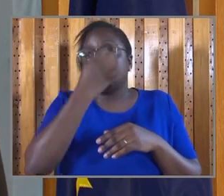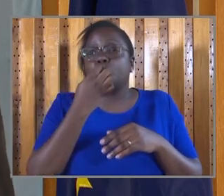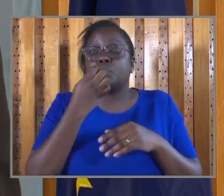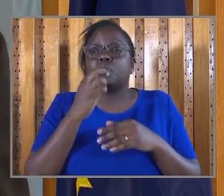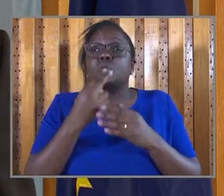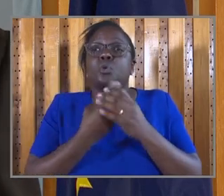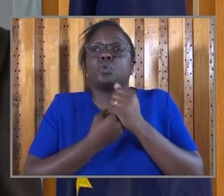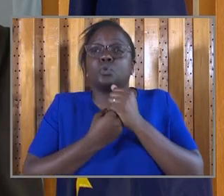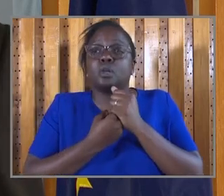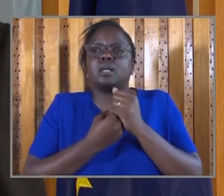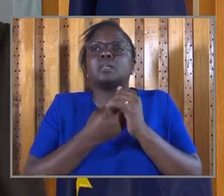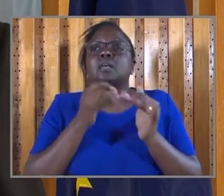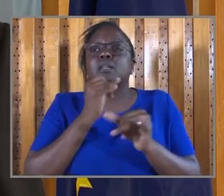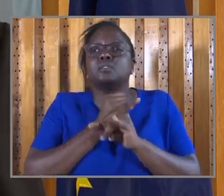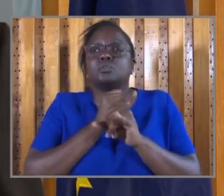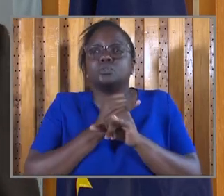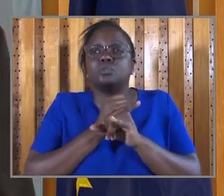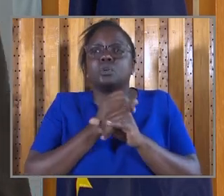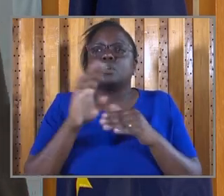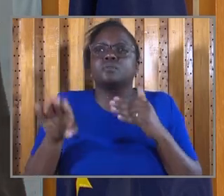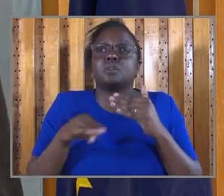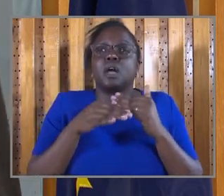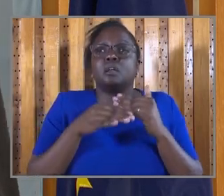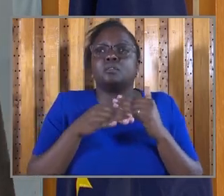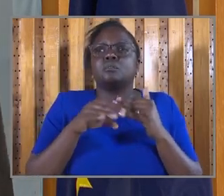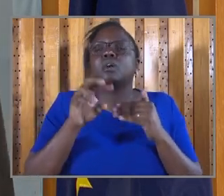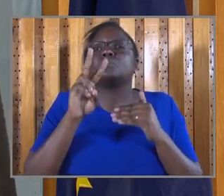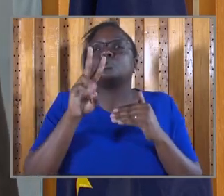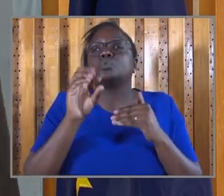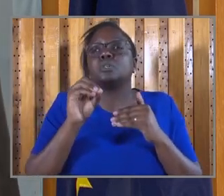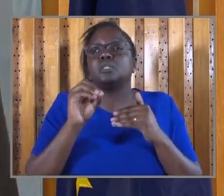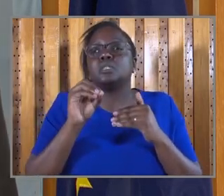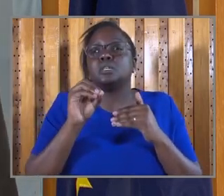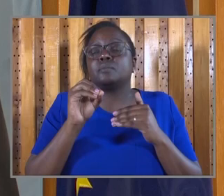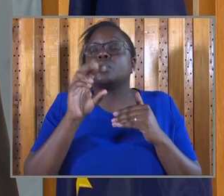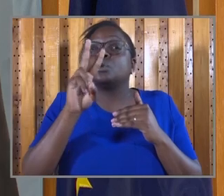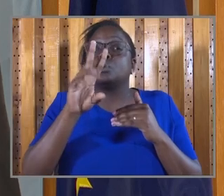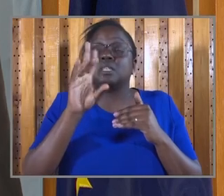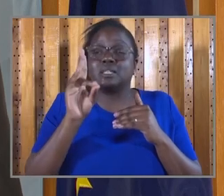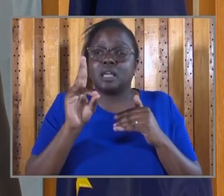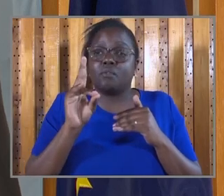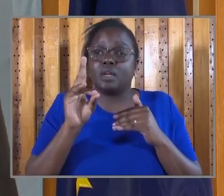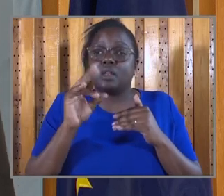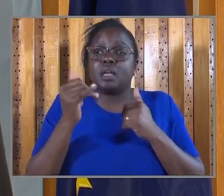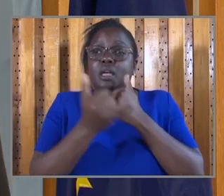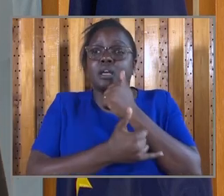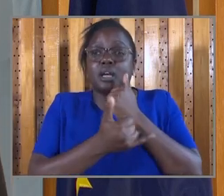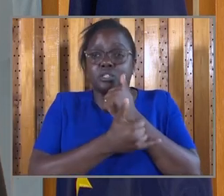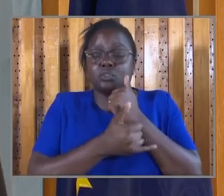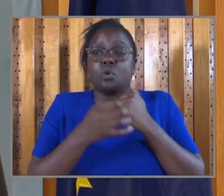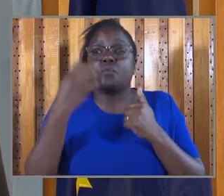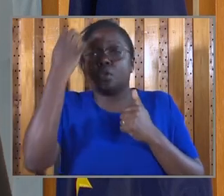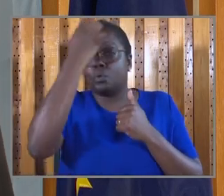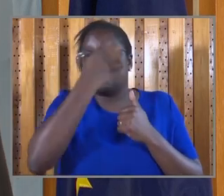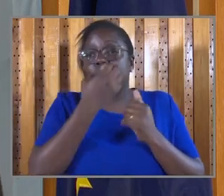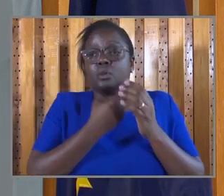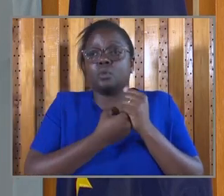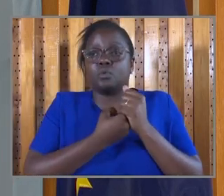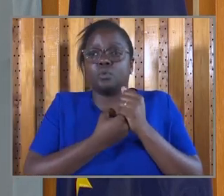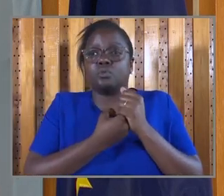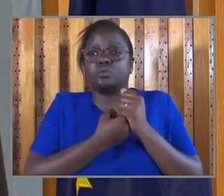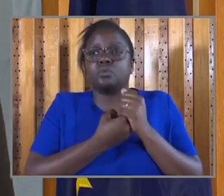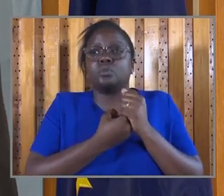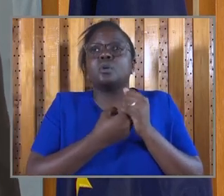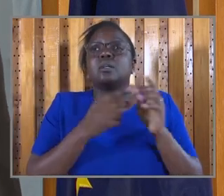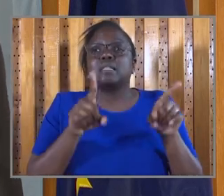but if you add up the various streams of the 27 countries of the European Union, you arrive at a very substantial level. The same